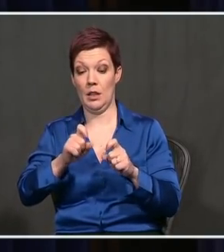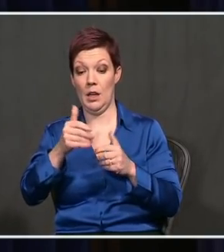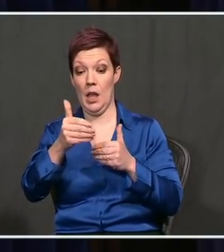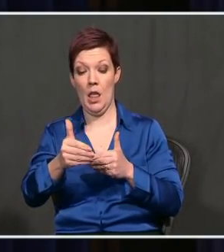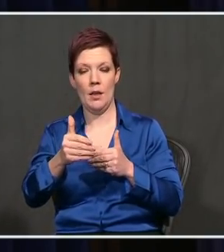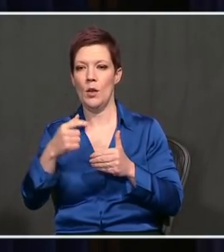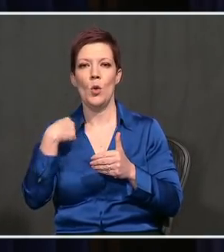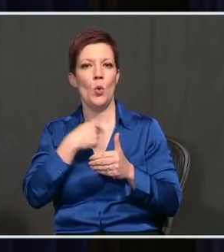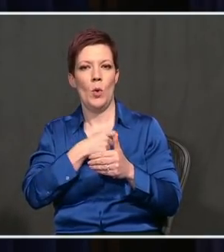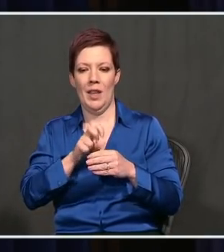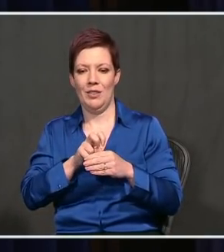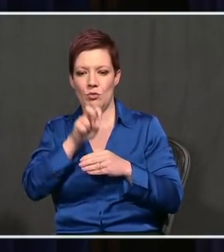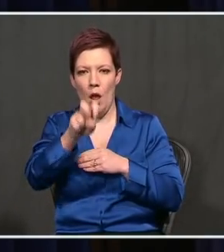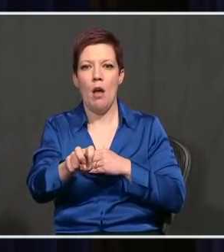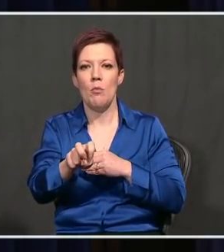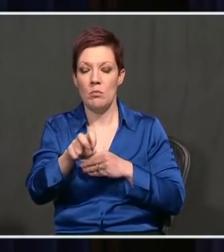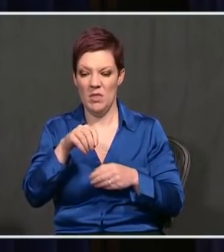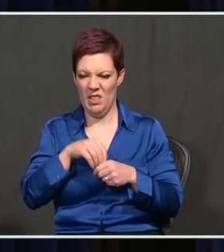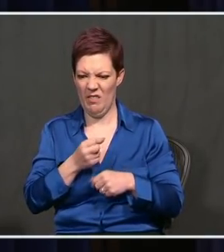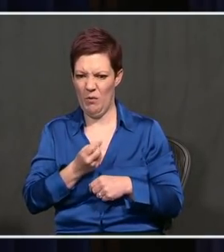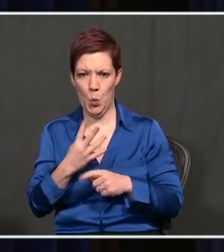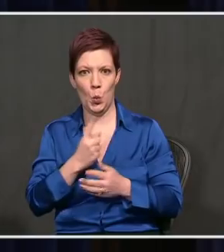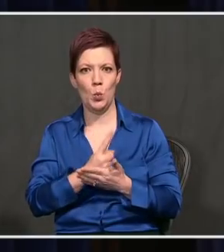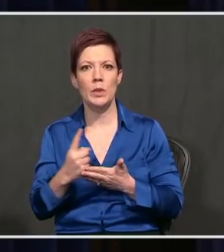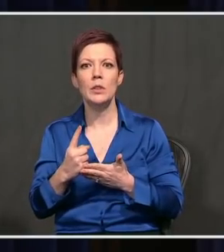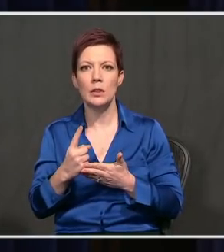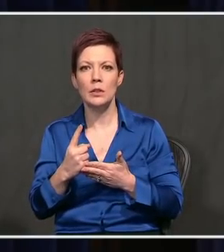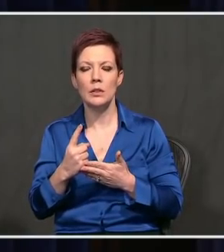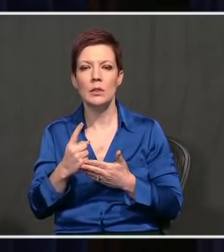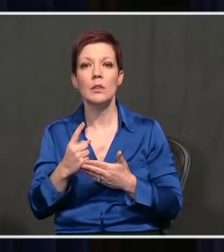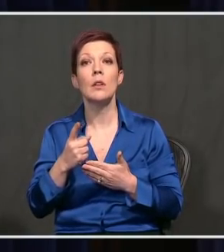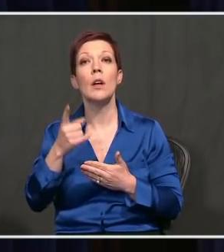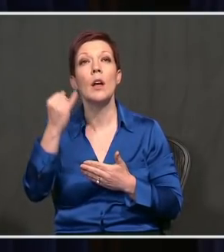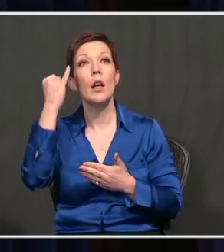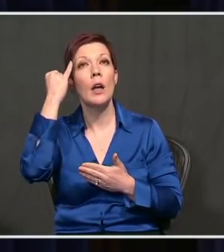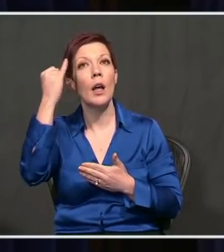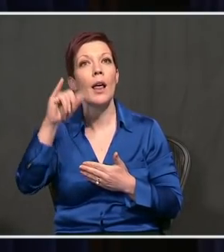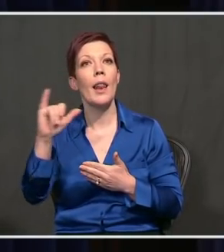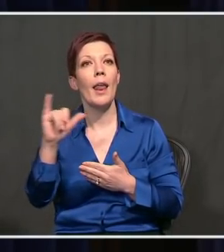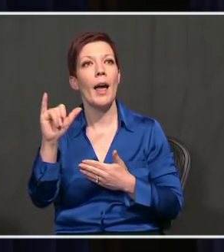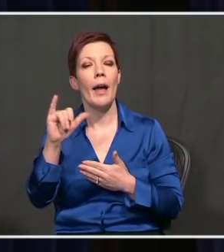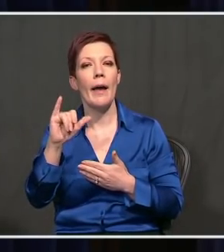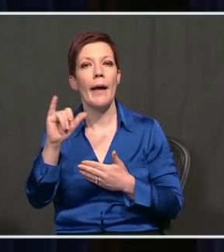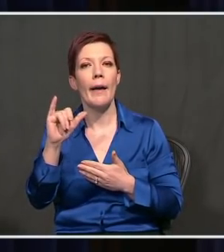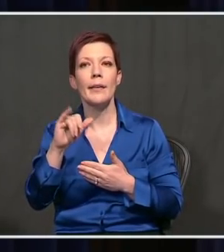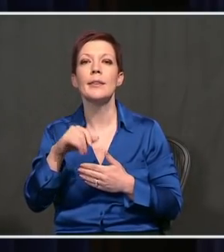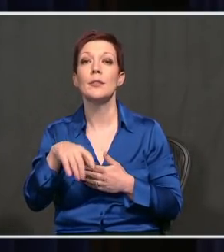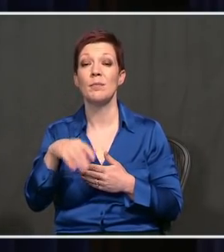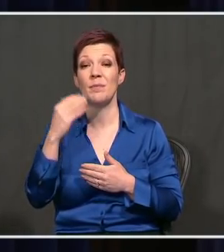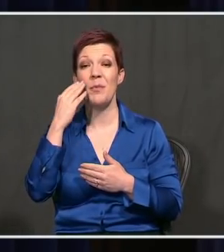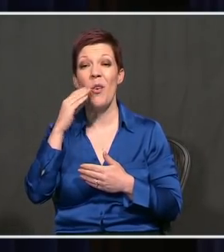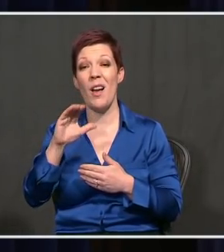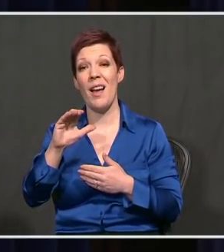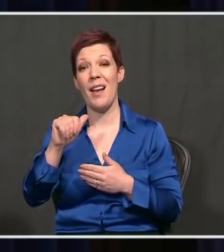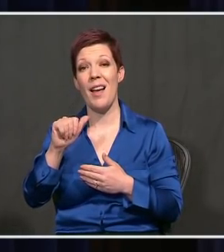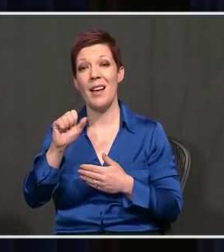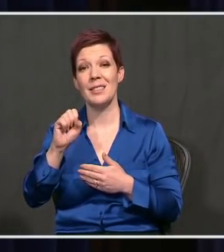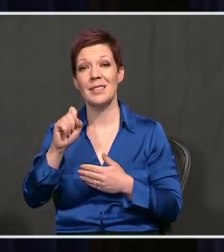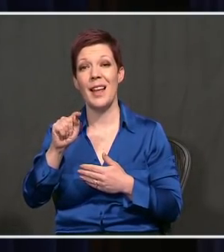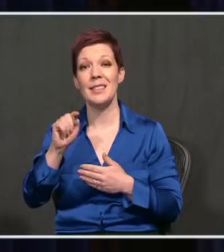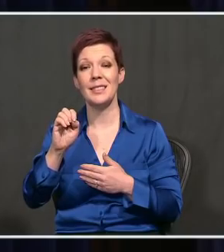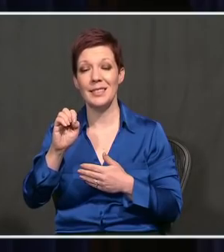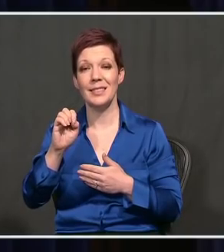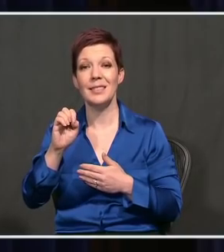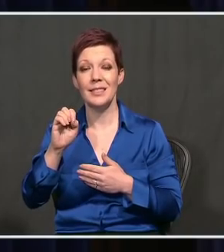technologies. It's a little bit like if you had, imagine a cassette player can play classic music if you put a classic